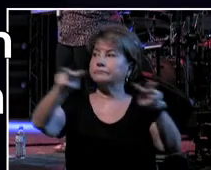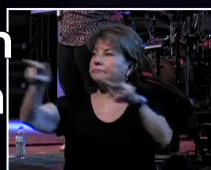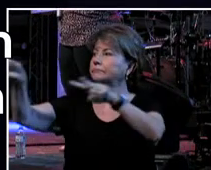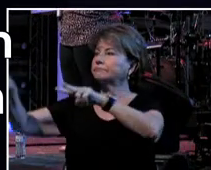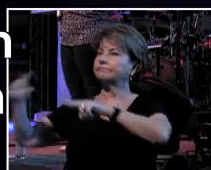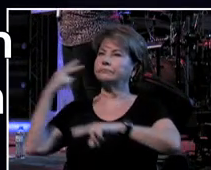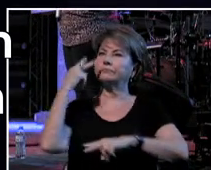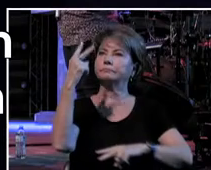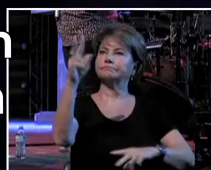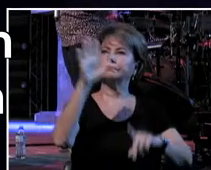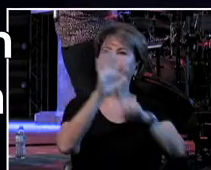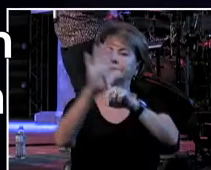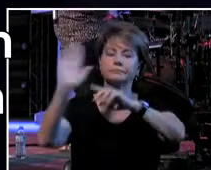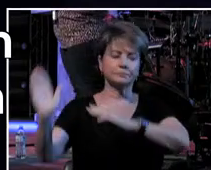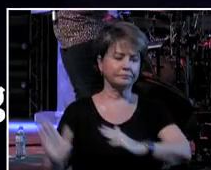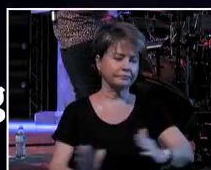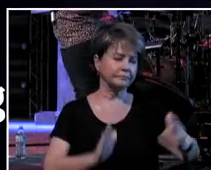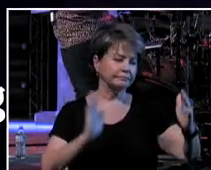your plan.